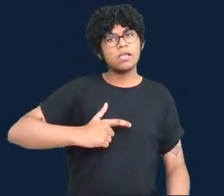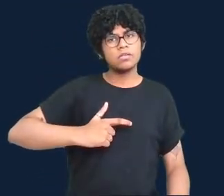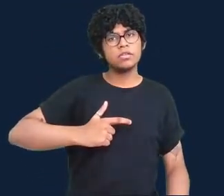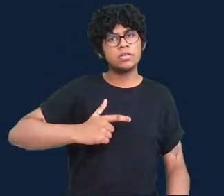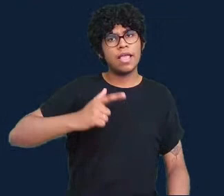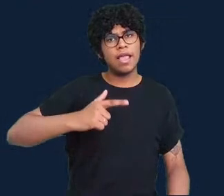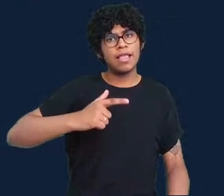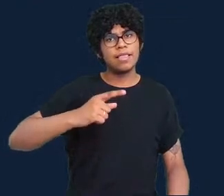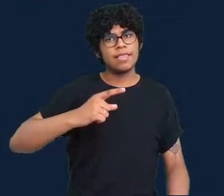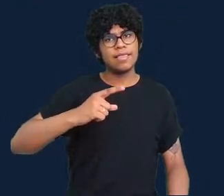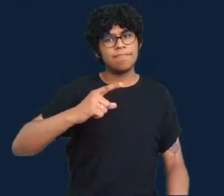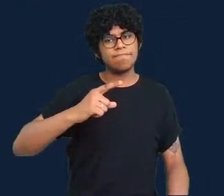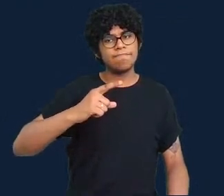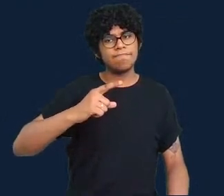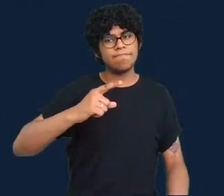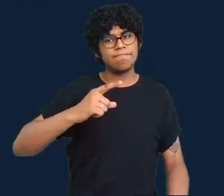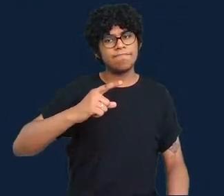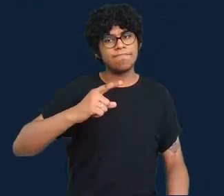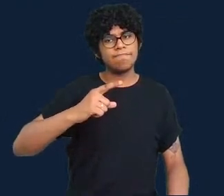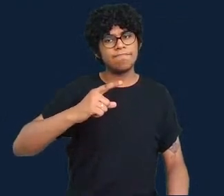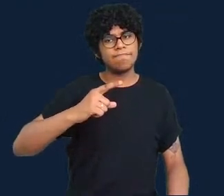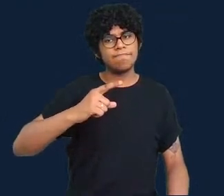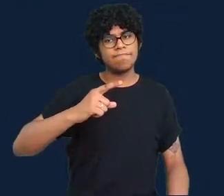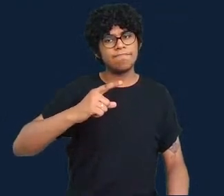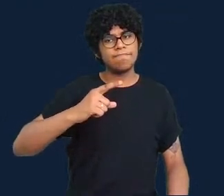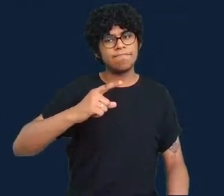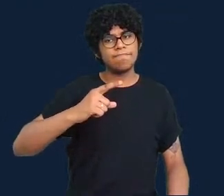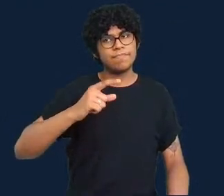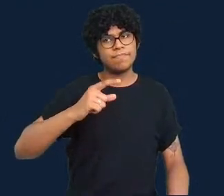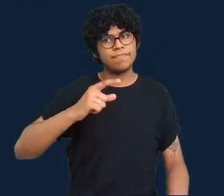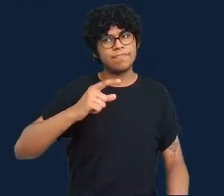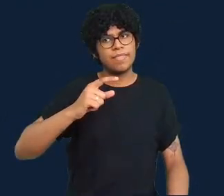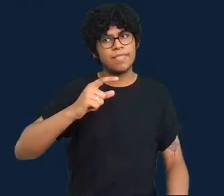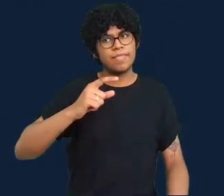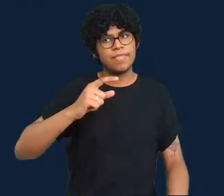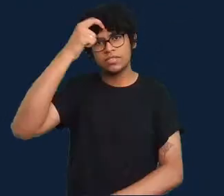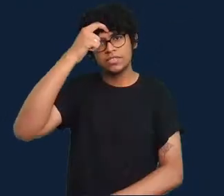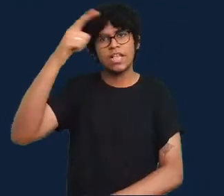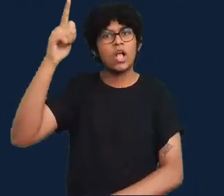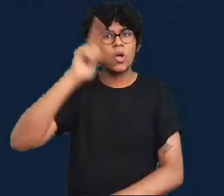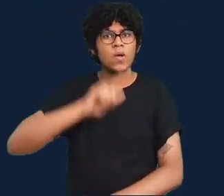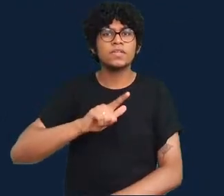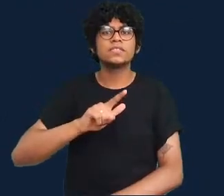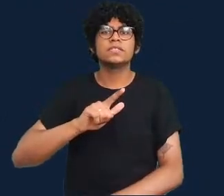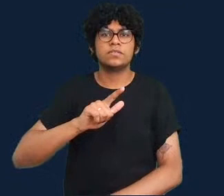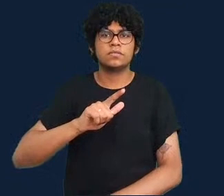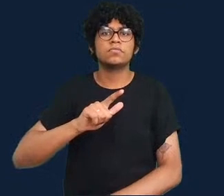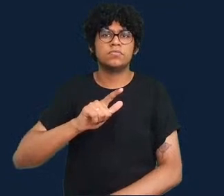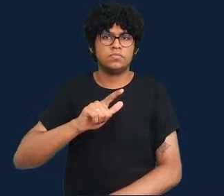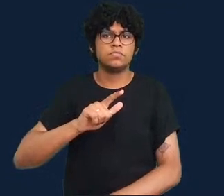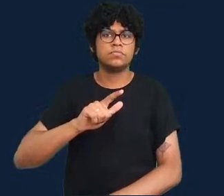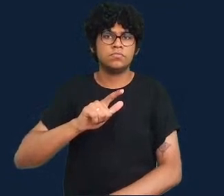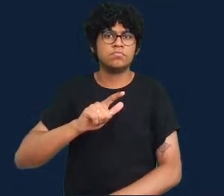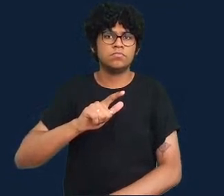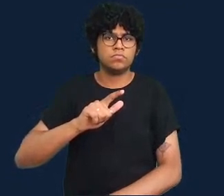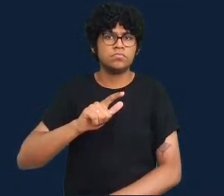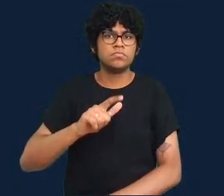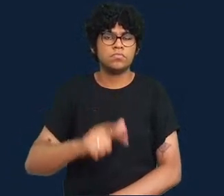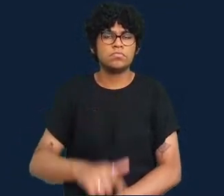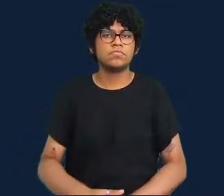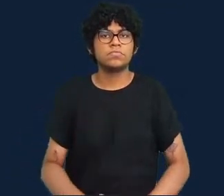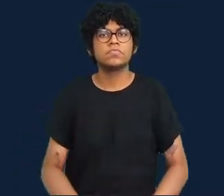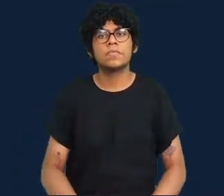specific situation, right? Yeah. It's and do you think is it